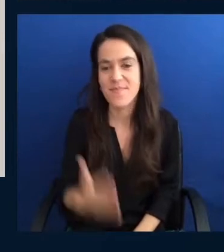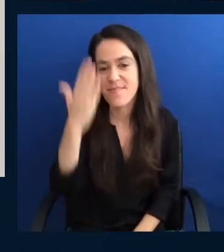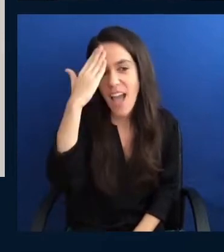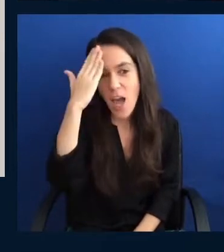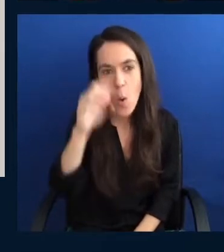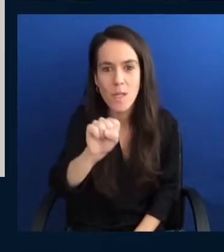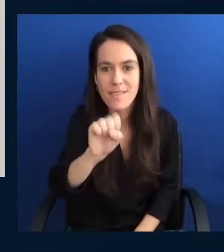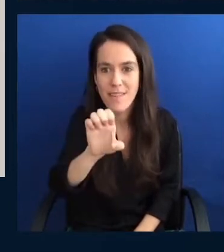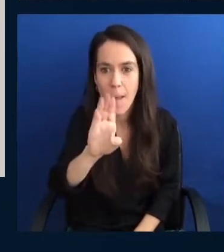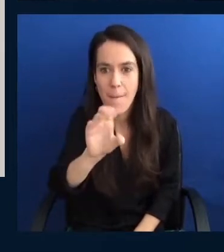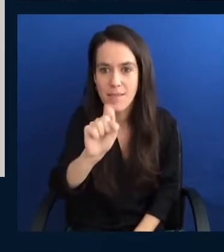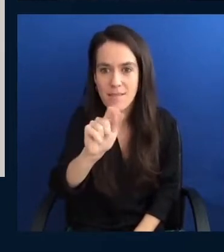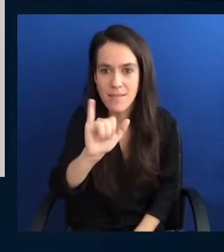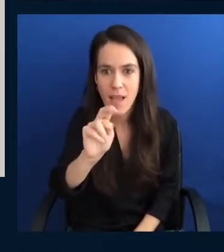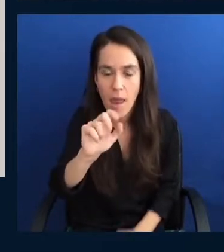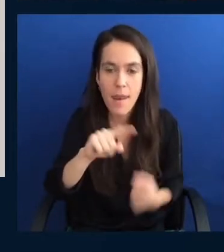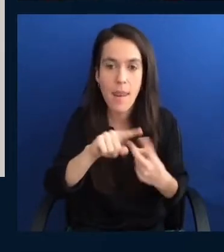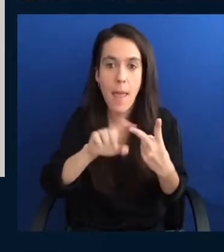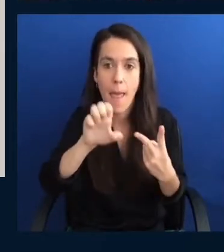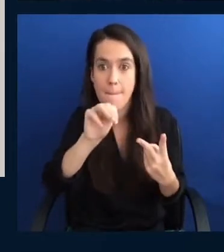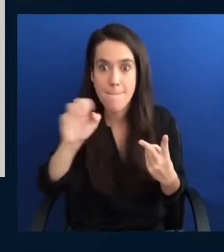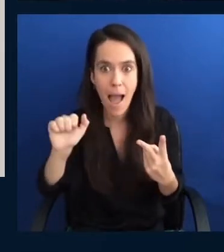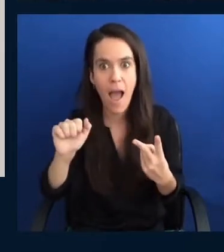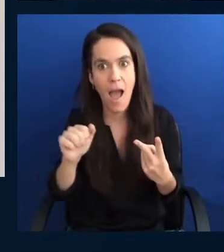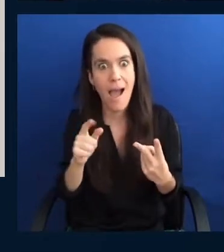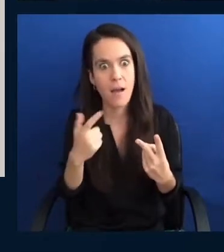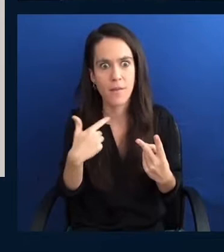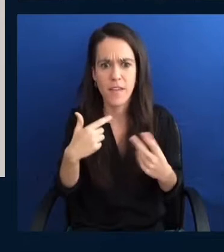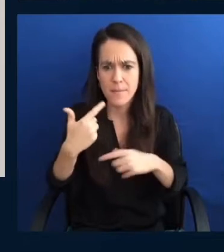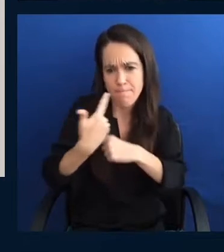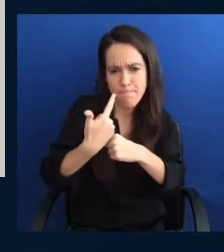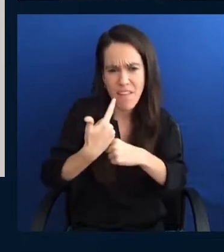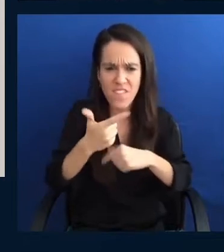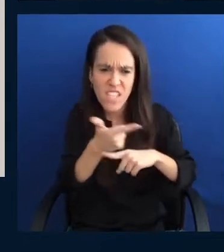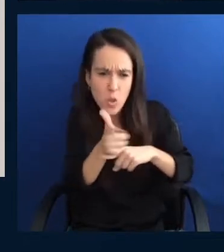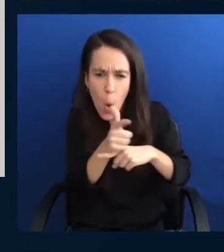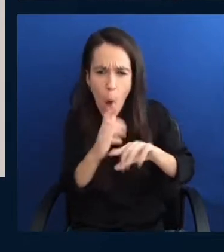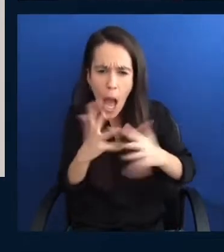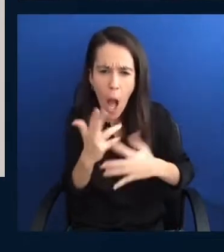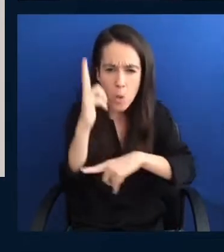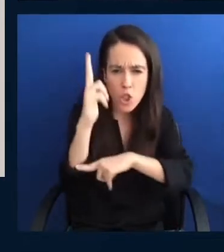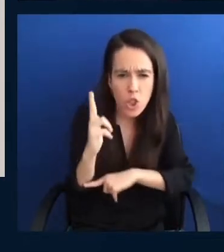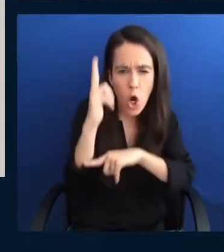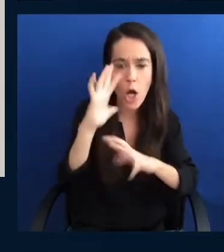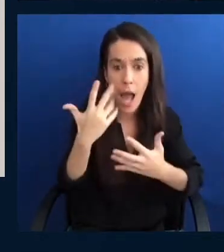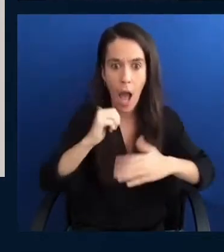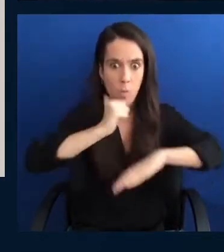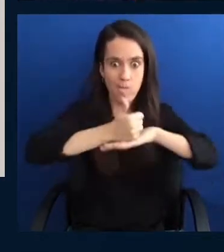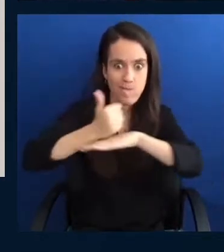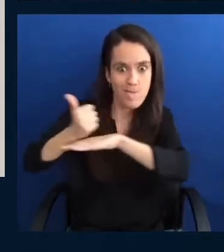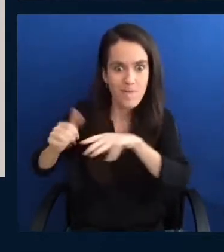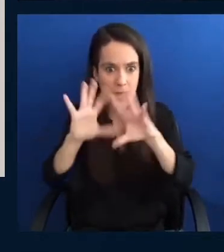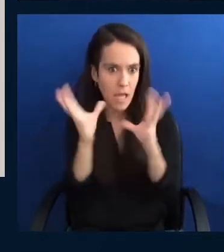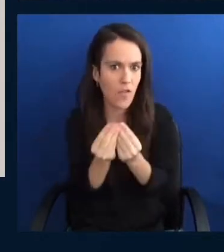Emma are working on a video on how to get started, how to do your first PR. All of that is going to be available as soon as we can. I think they did a recording